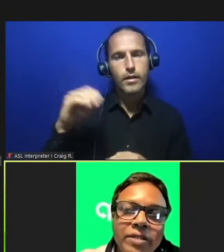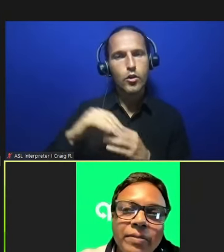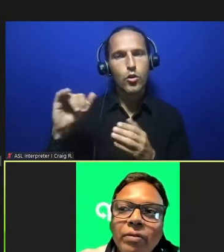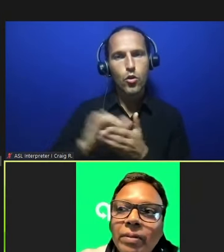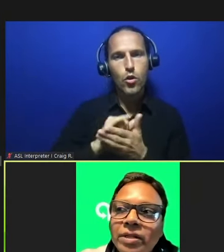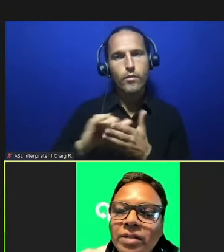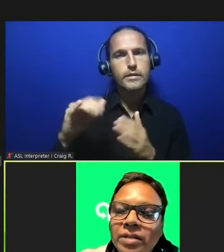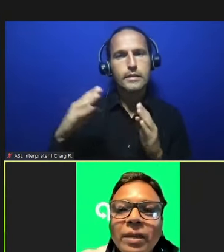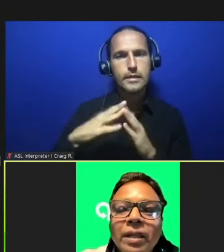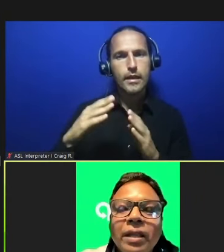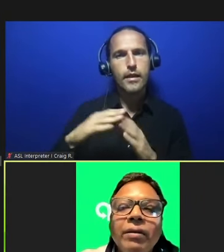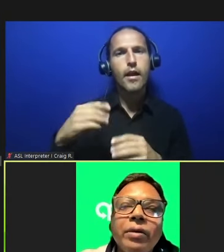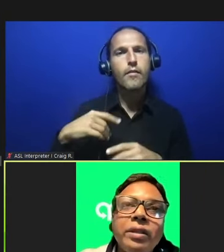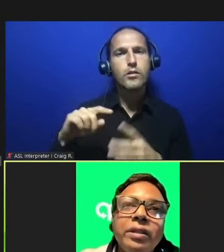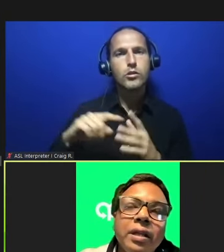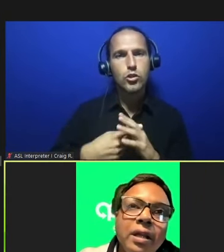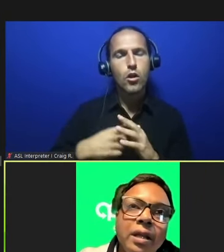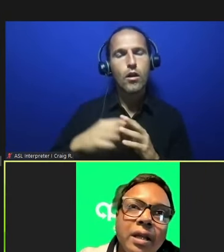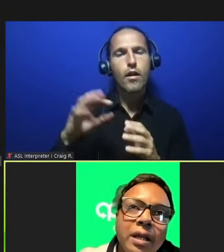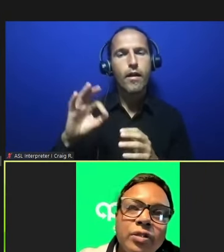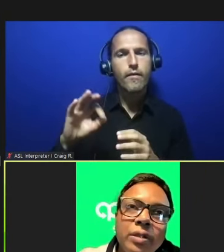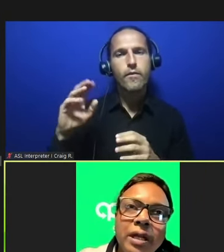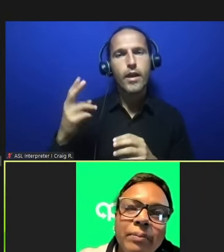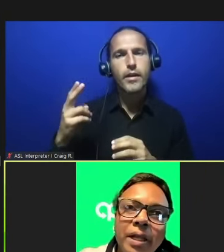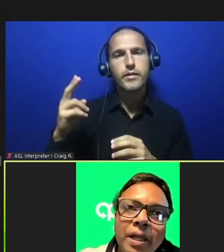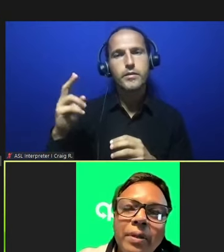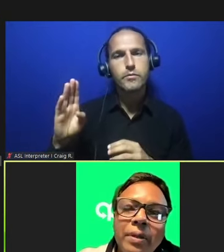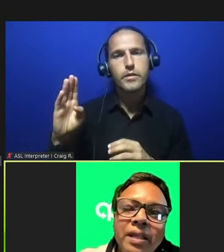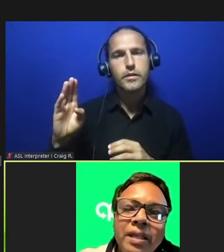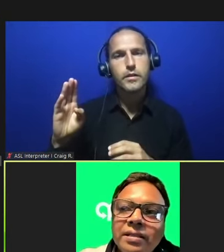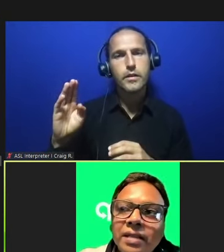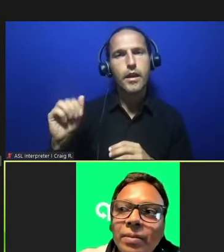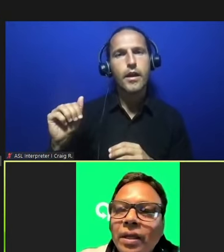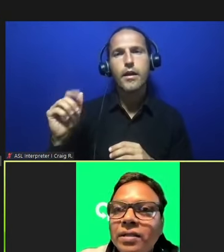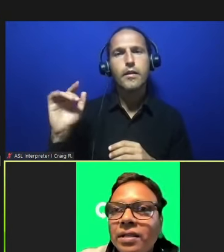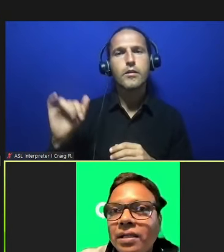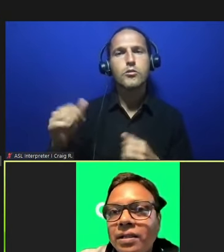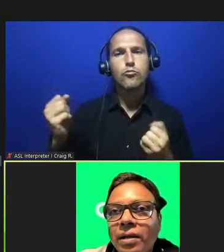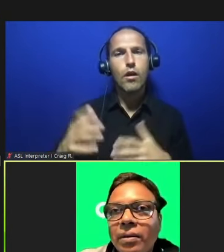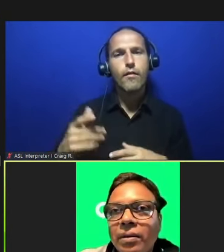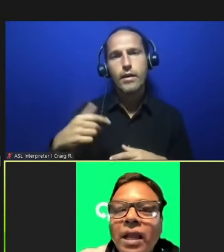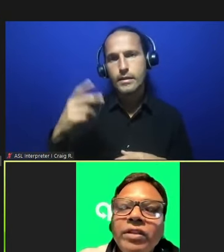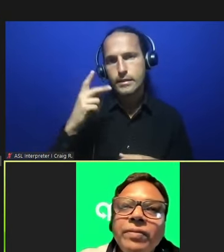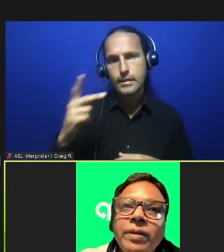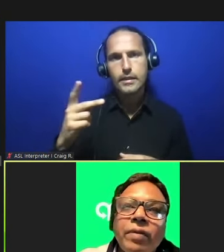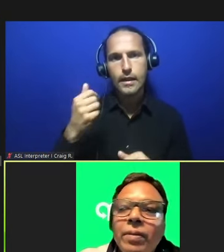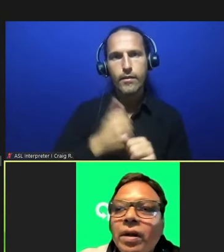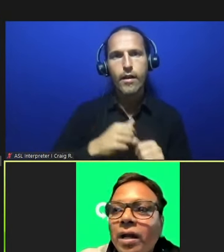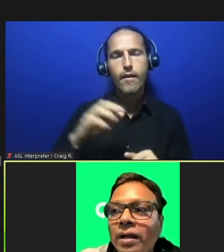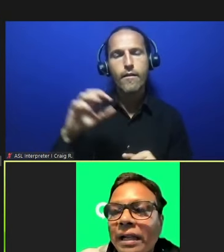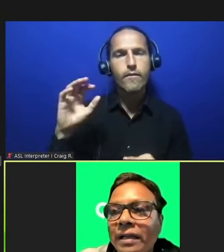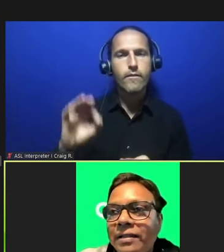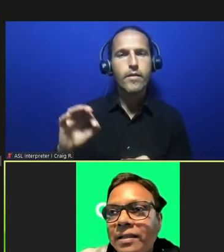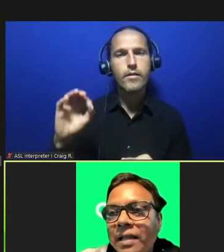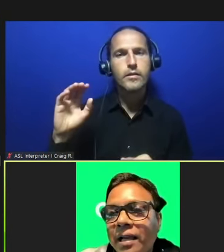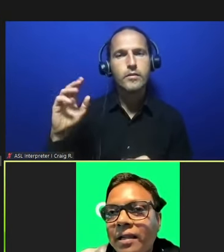2015 as a FSB driver, started my career with. I saw that every single step is the FSB driver are negligent and the